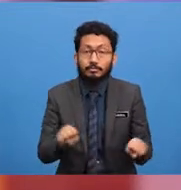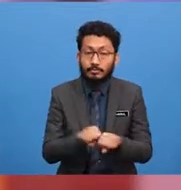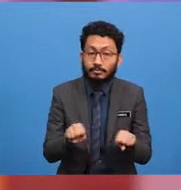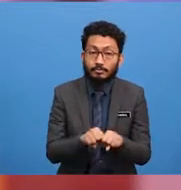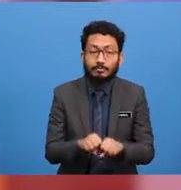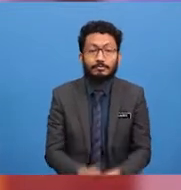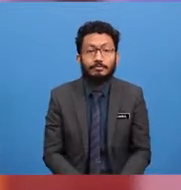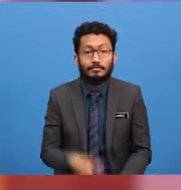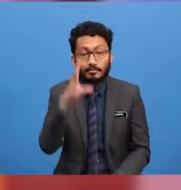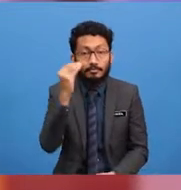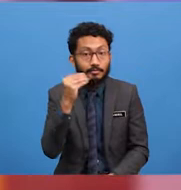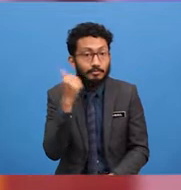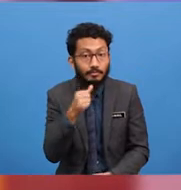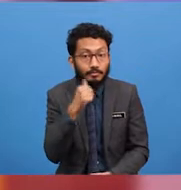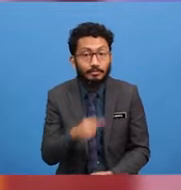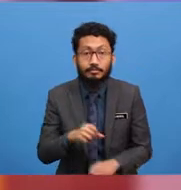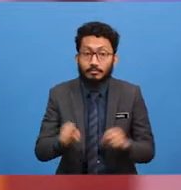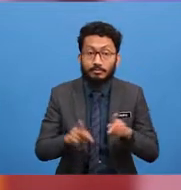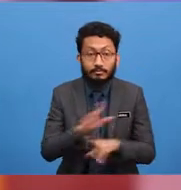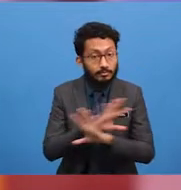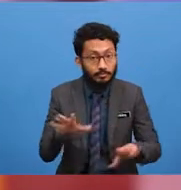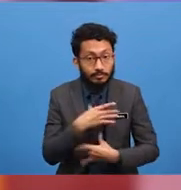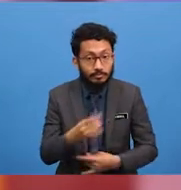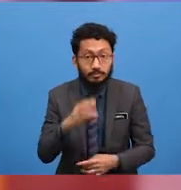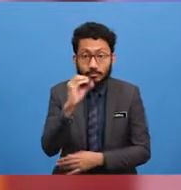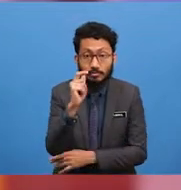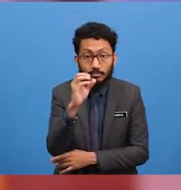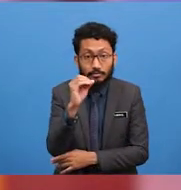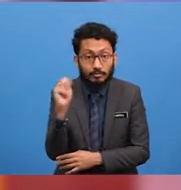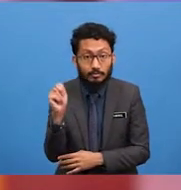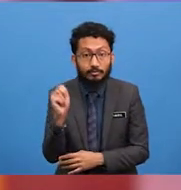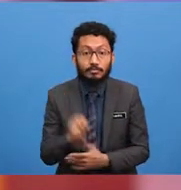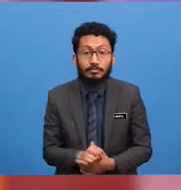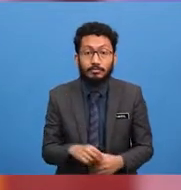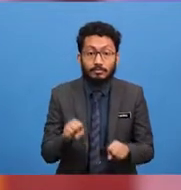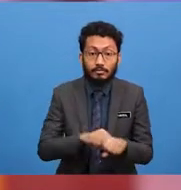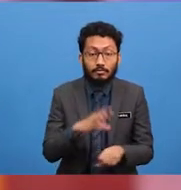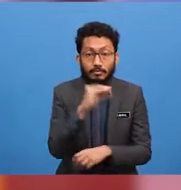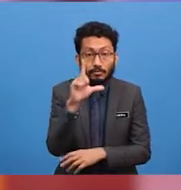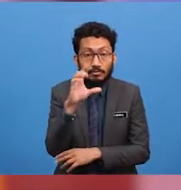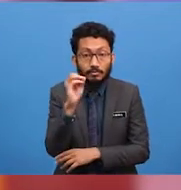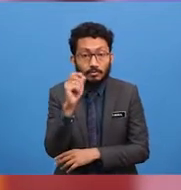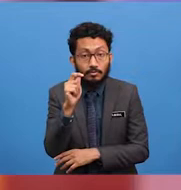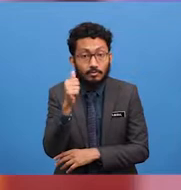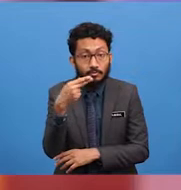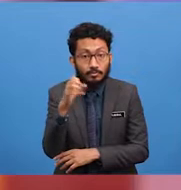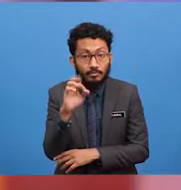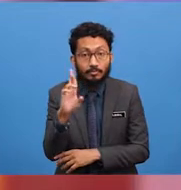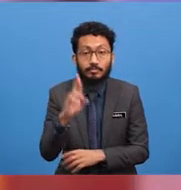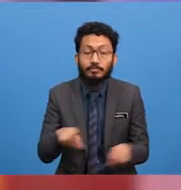you don't like cotton socks and leather shoes, you can simply say, "No, I